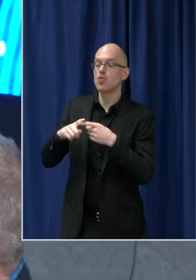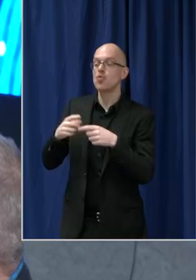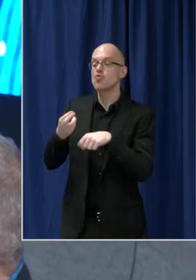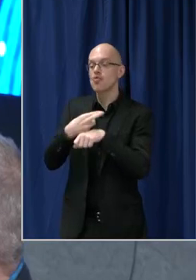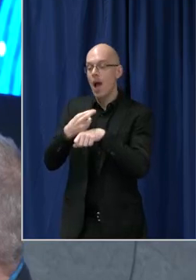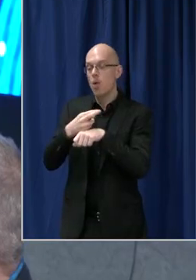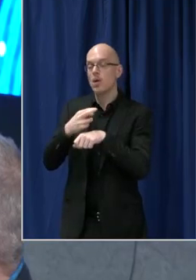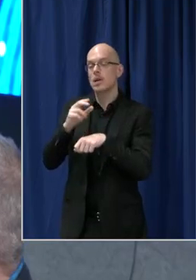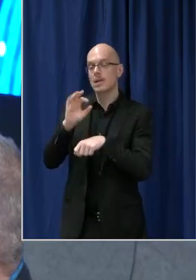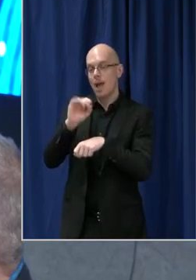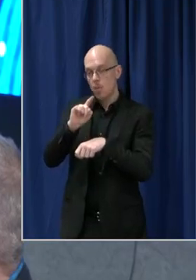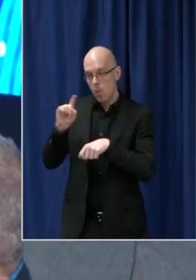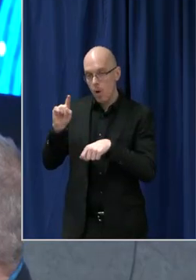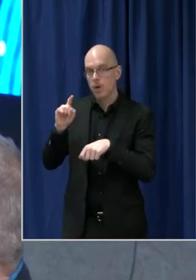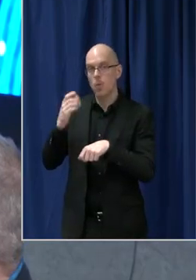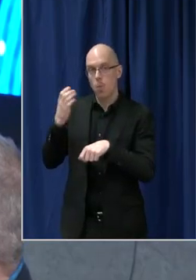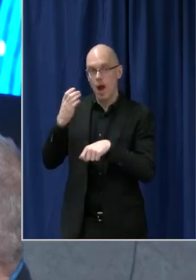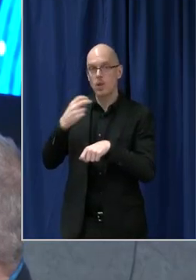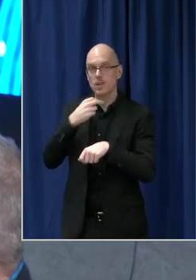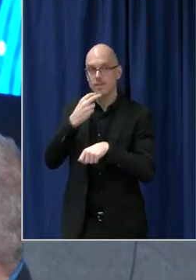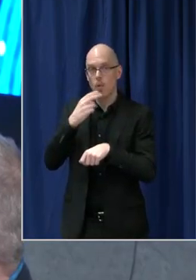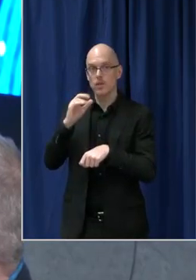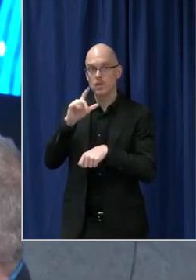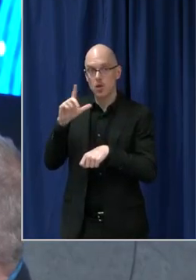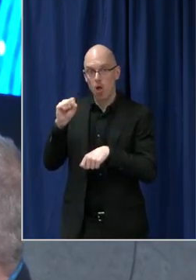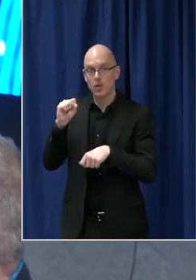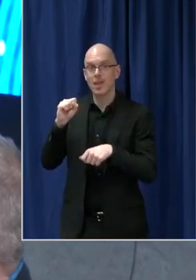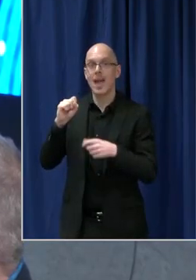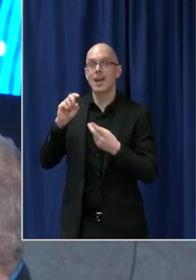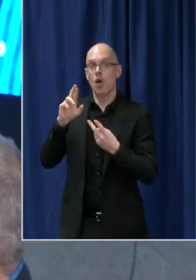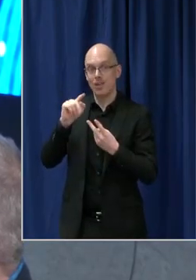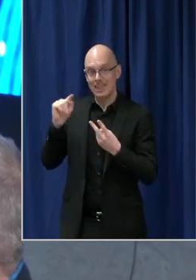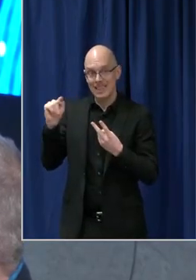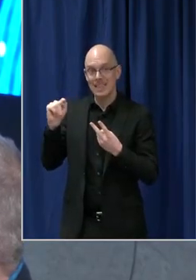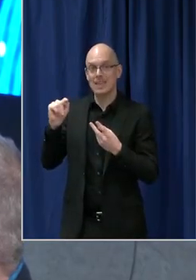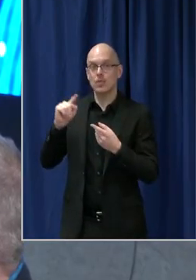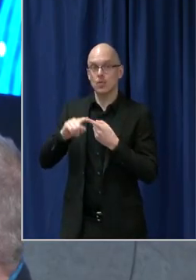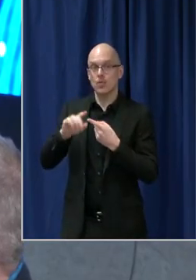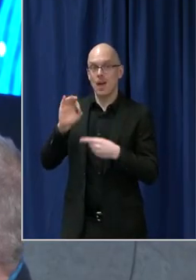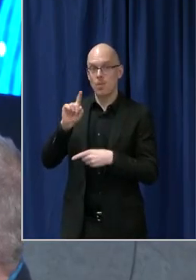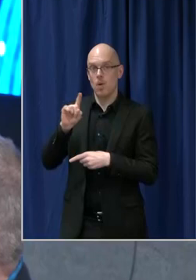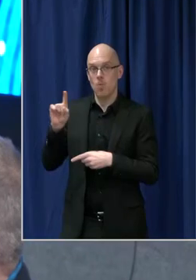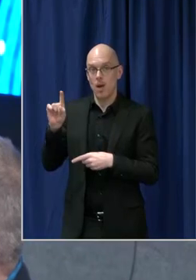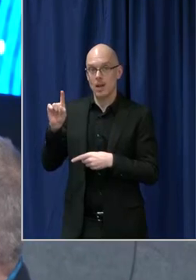voice calls and RTT communications to 911. So previously,